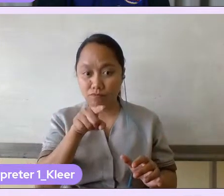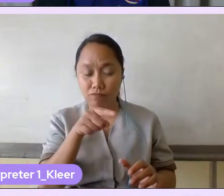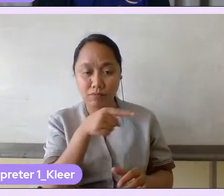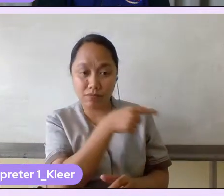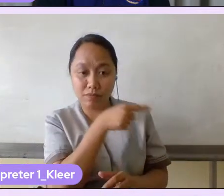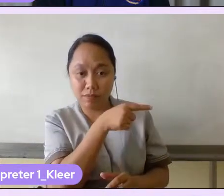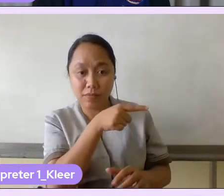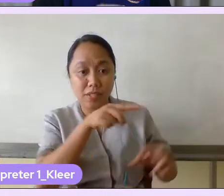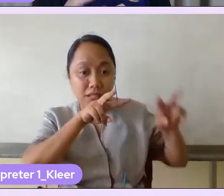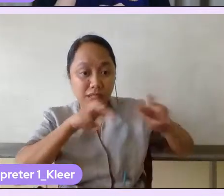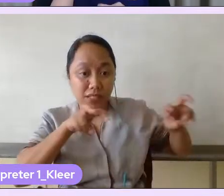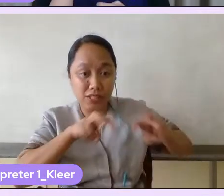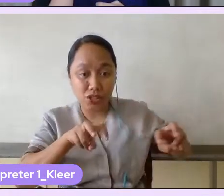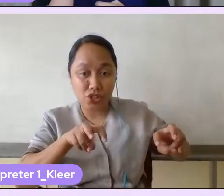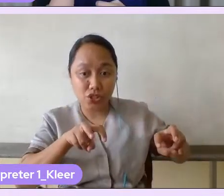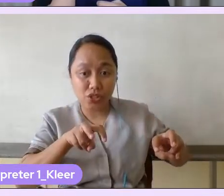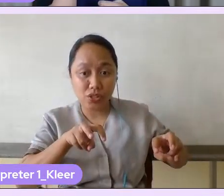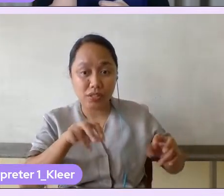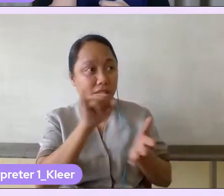for